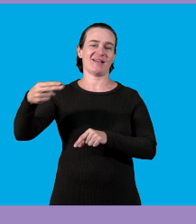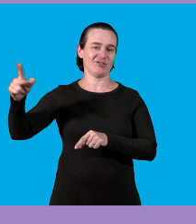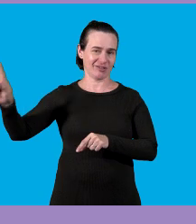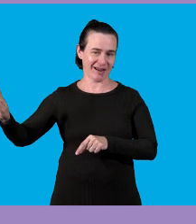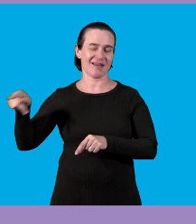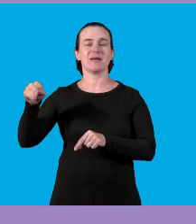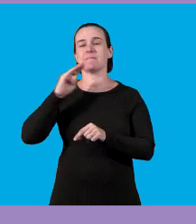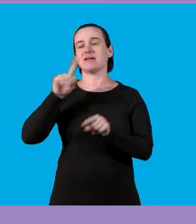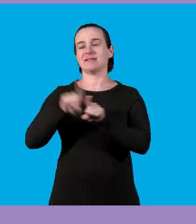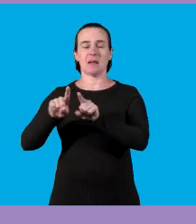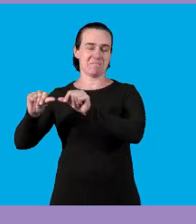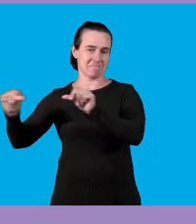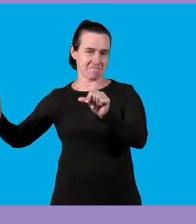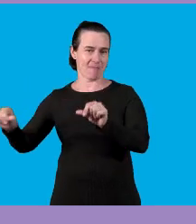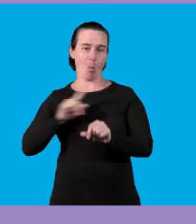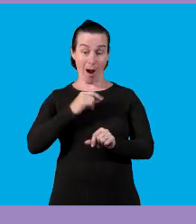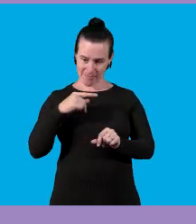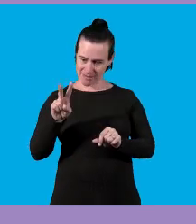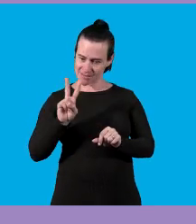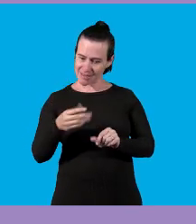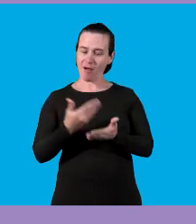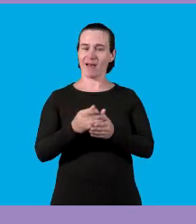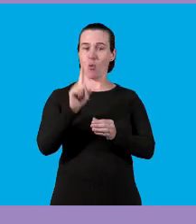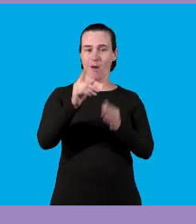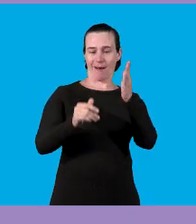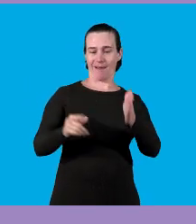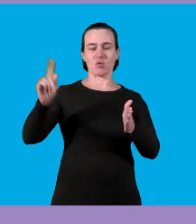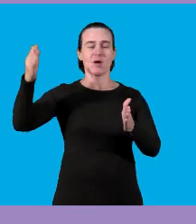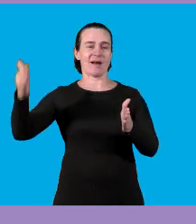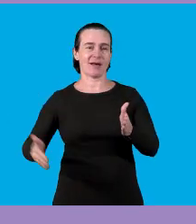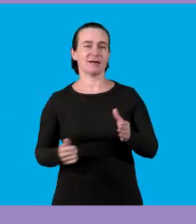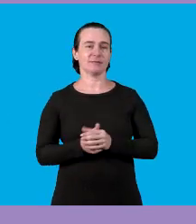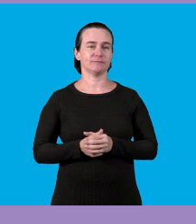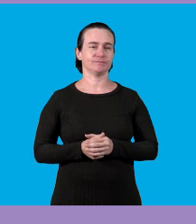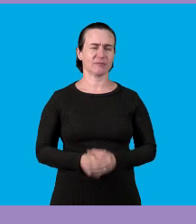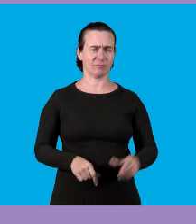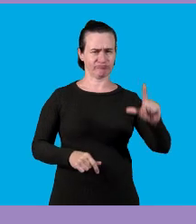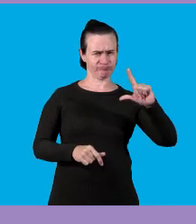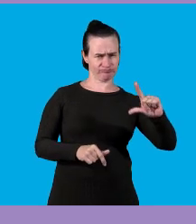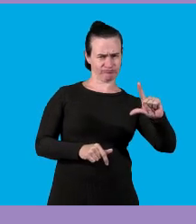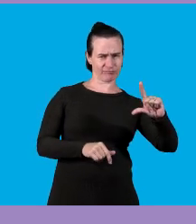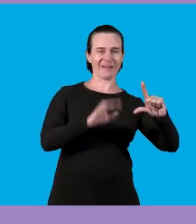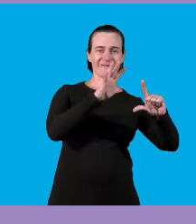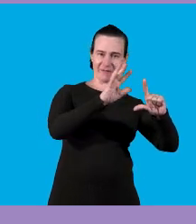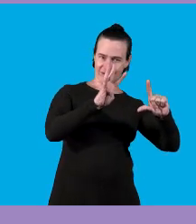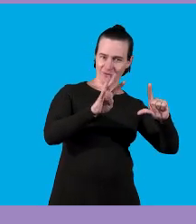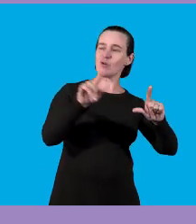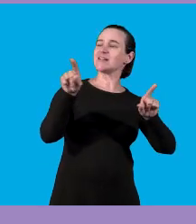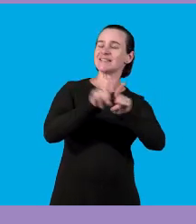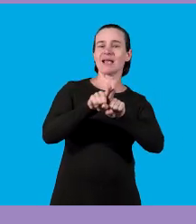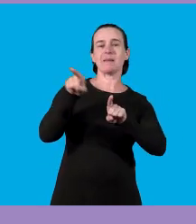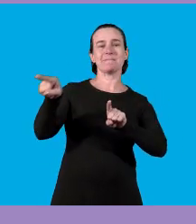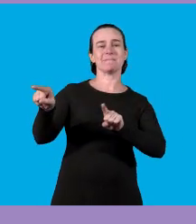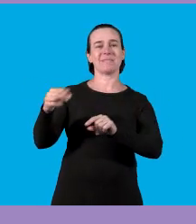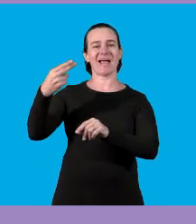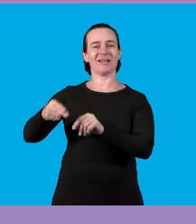HK. That is the side that has a marking that I know. And then I also have then angle D, which equals to